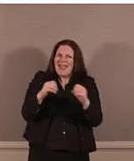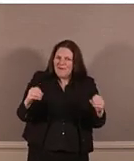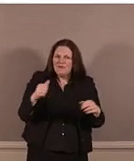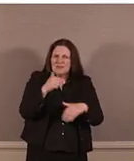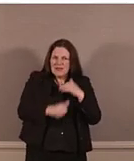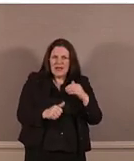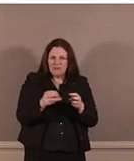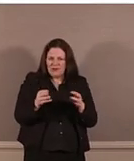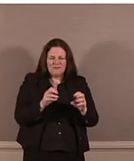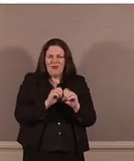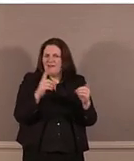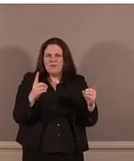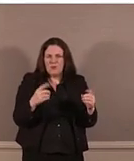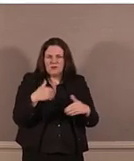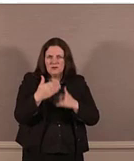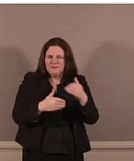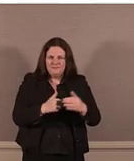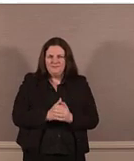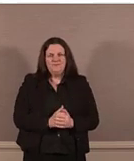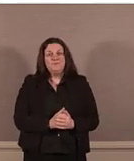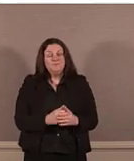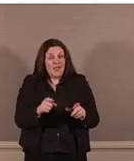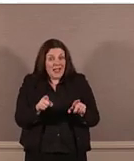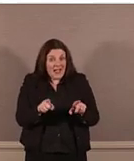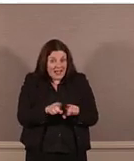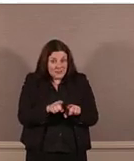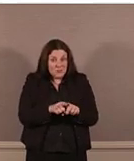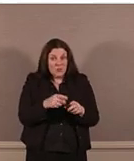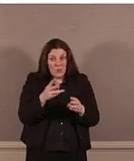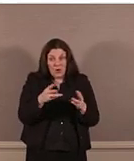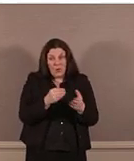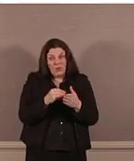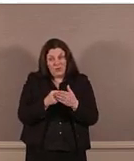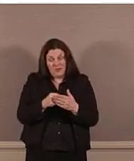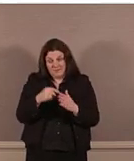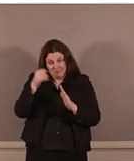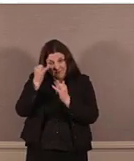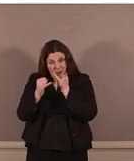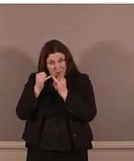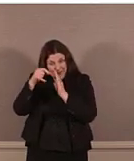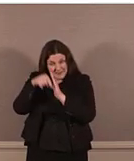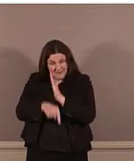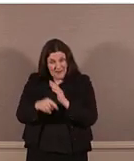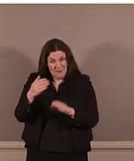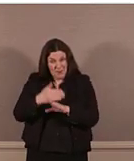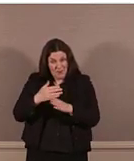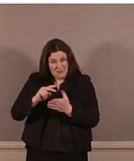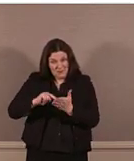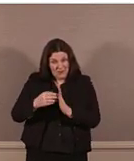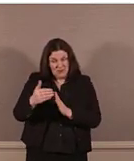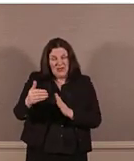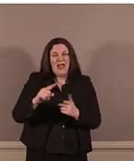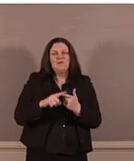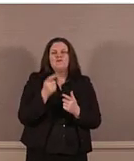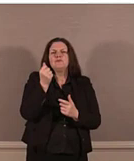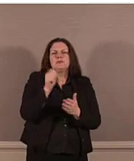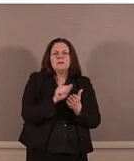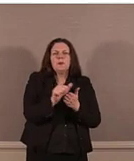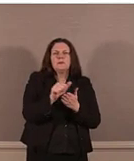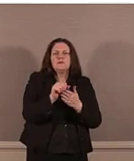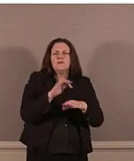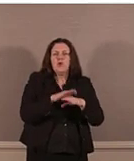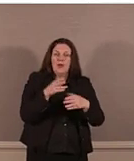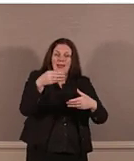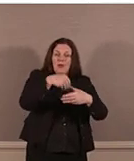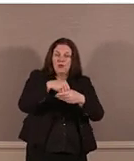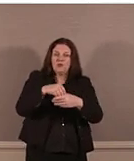single person. Also, we work with regard to the comprehensive employment strategy, and we've recently published guidelines for the inclusion